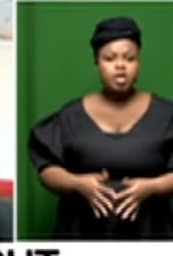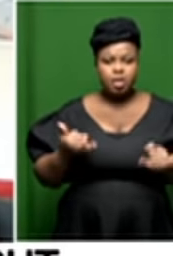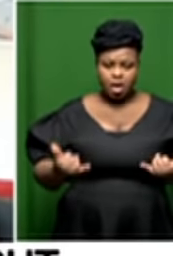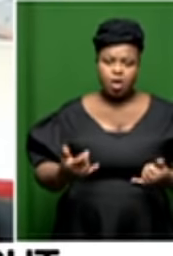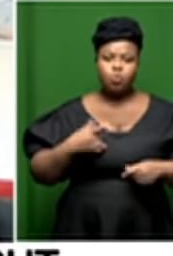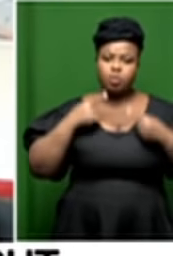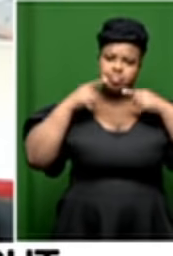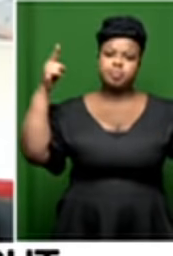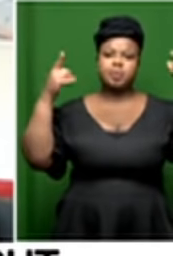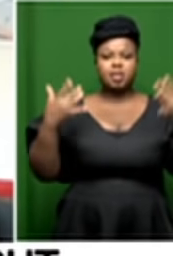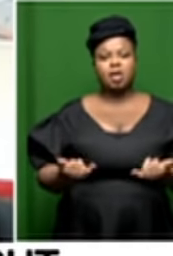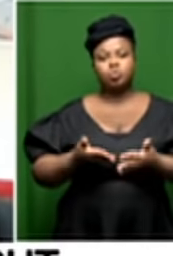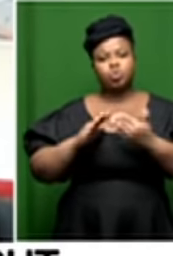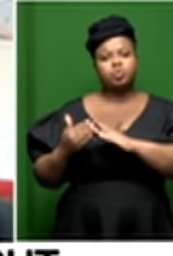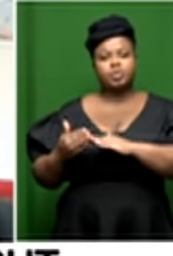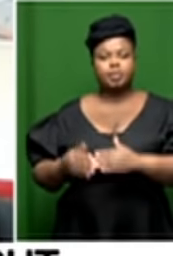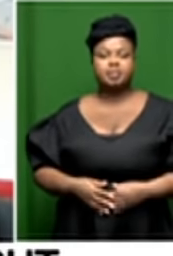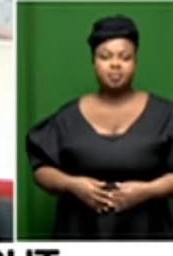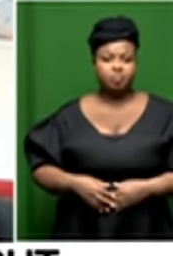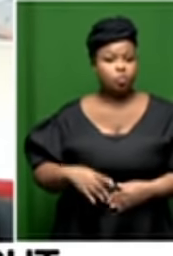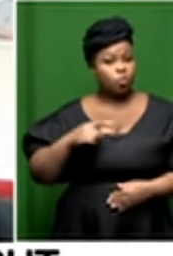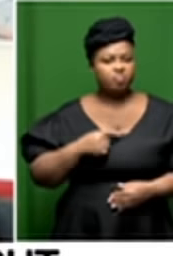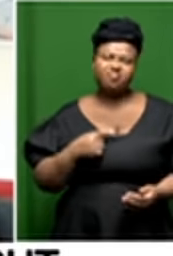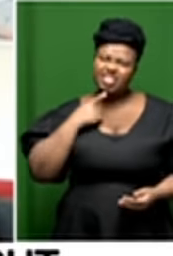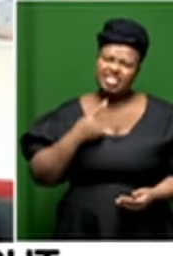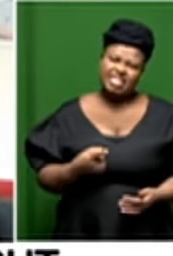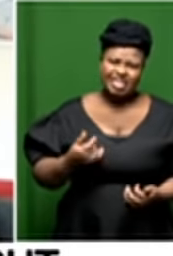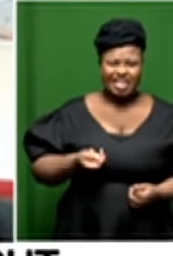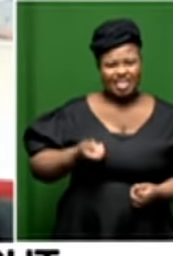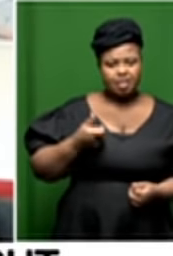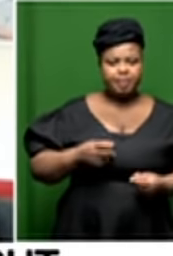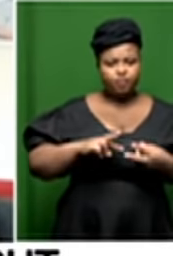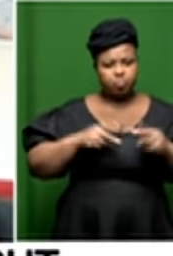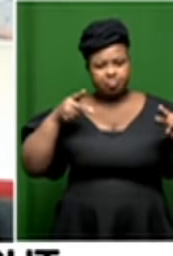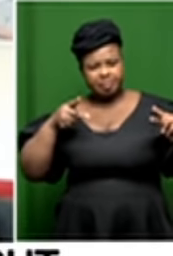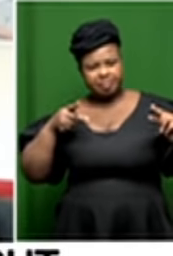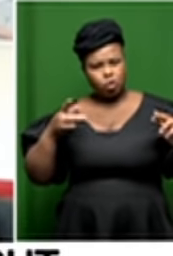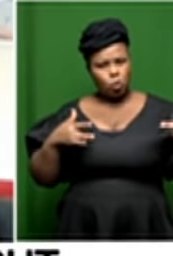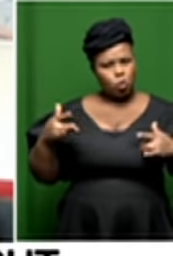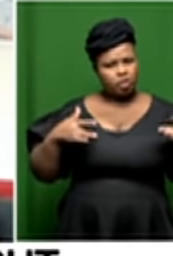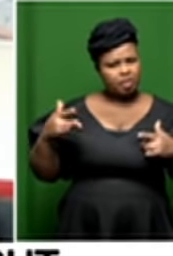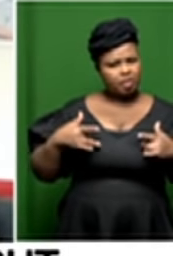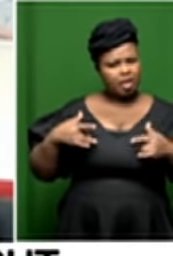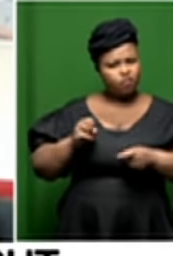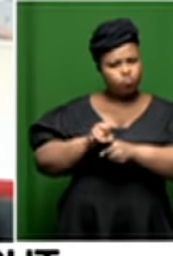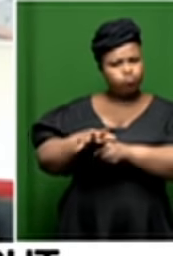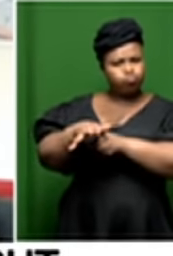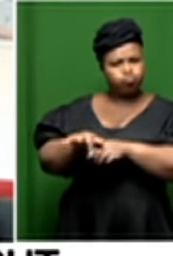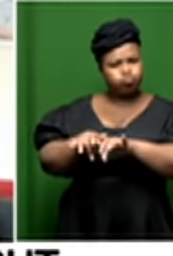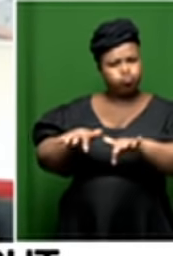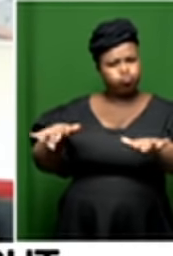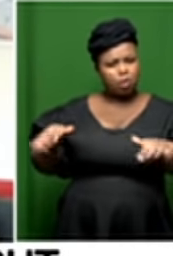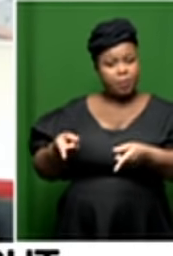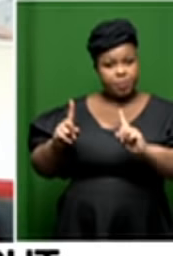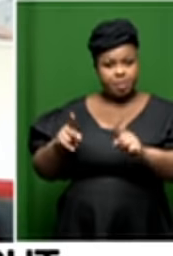it to the scientific community. As I said, it does have some mutations that make it slightly concerning. And it's that